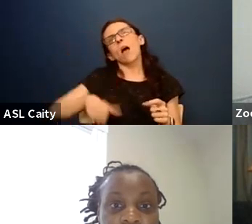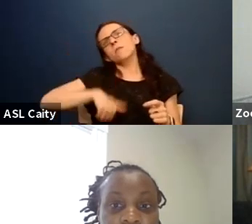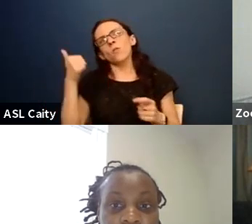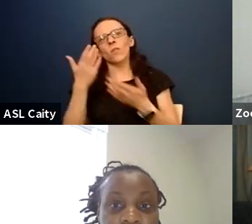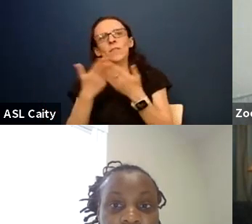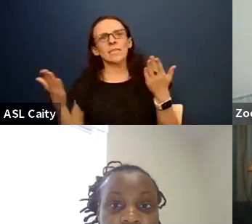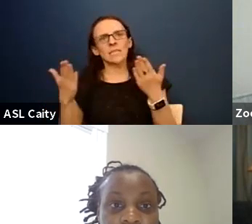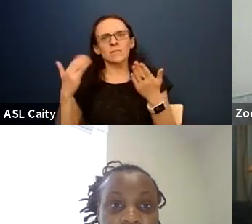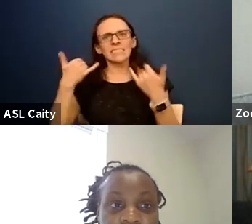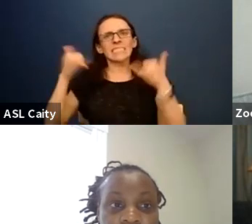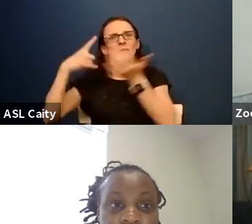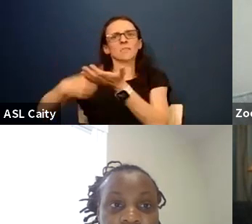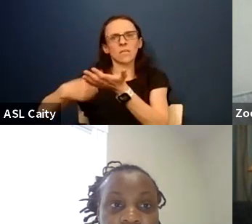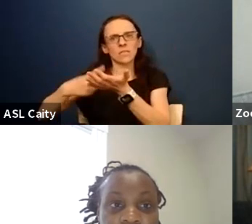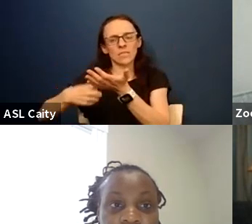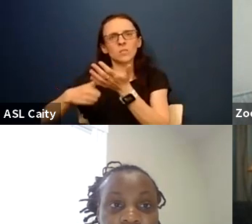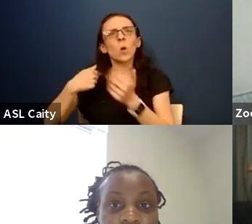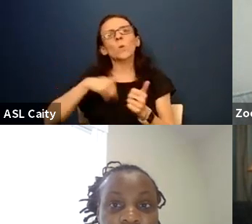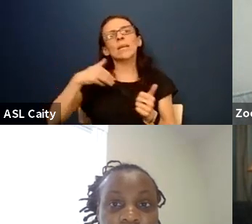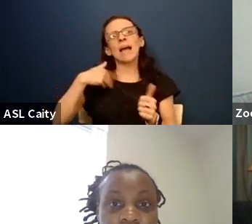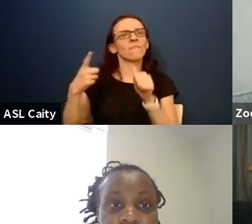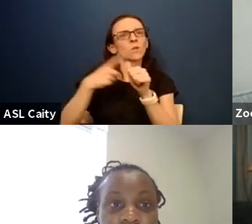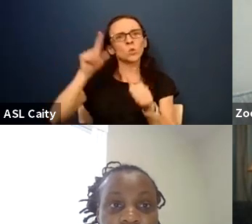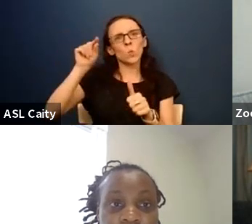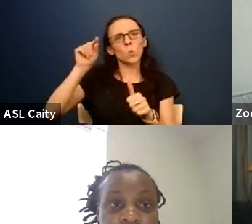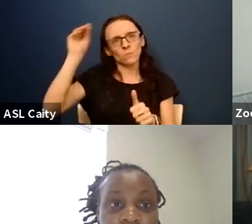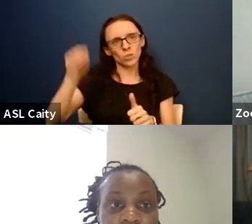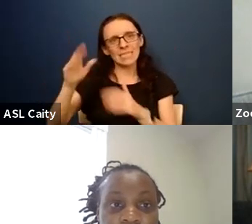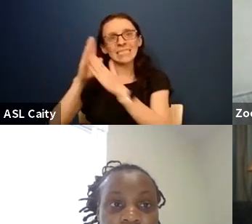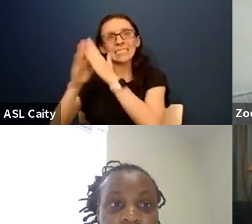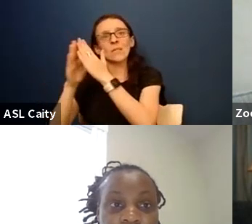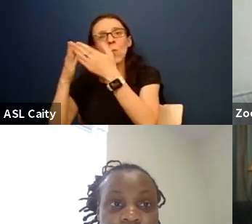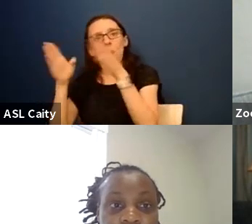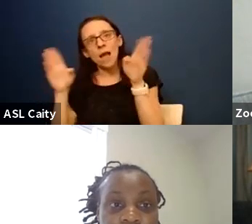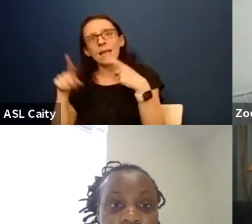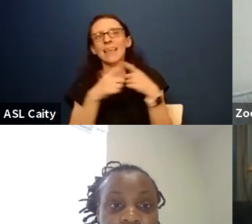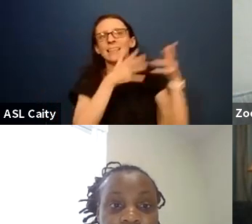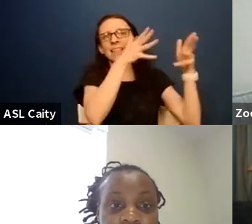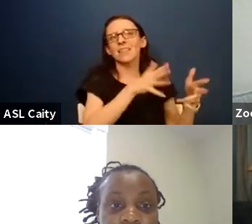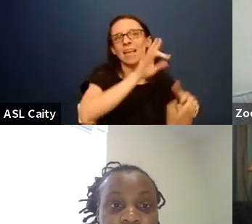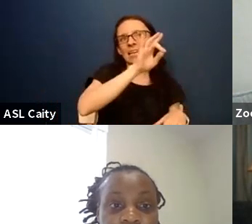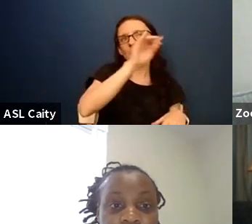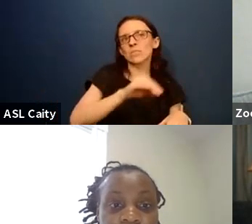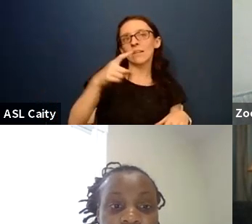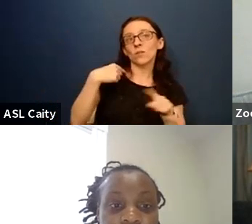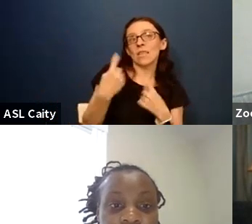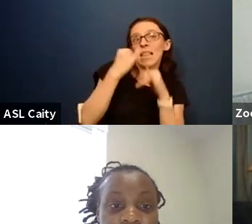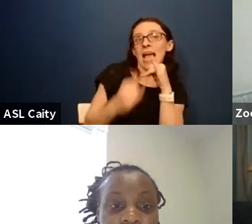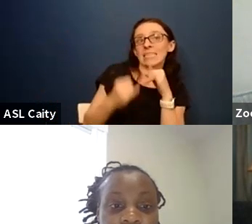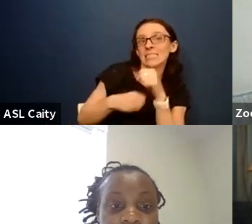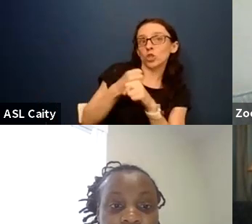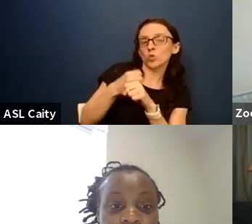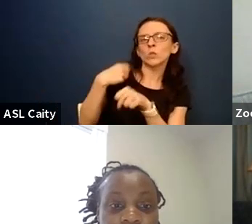is that we have the first 20% citywide and the last 80% in the last year was zip code.